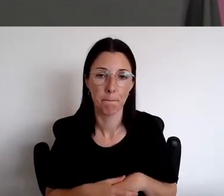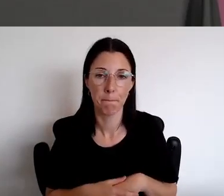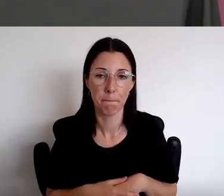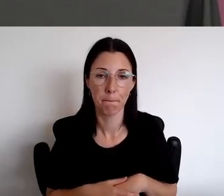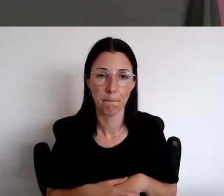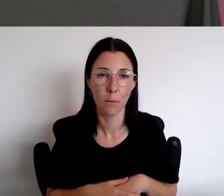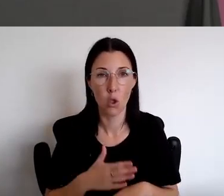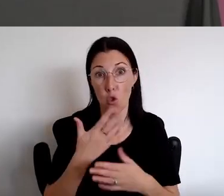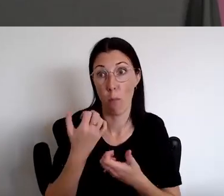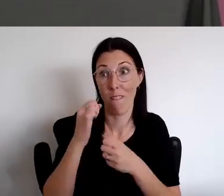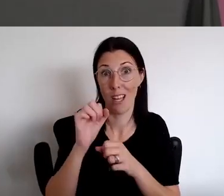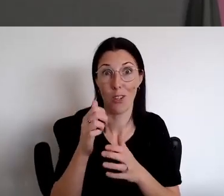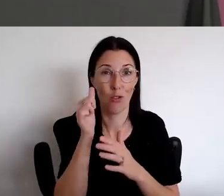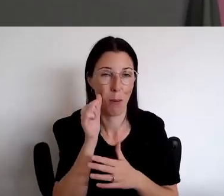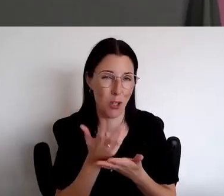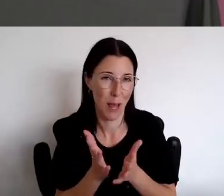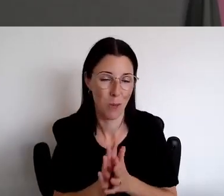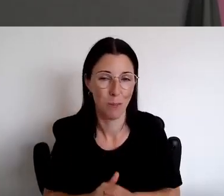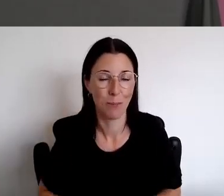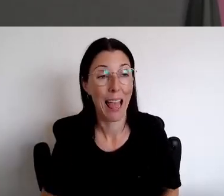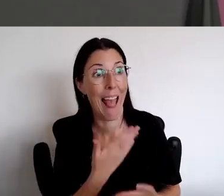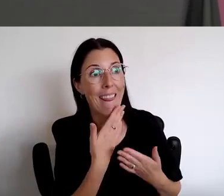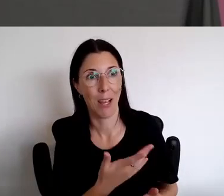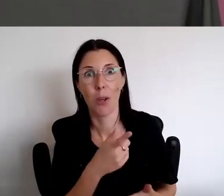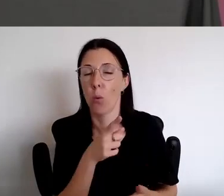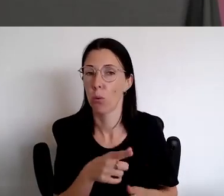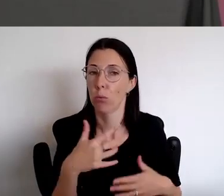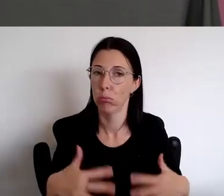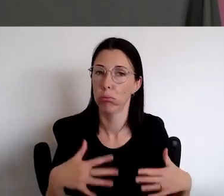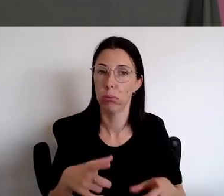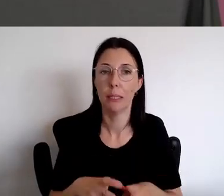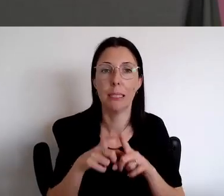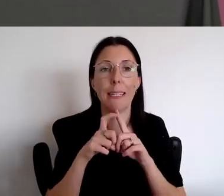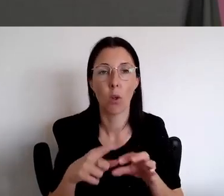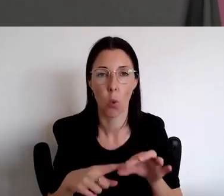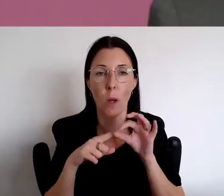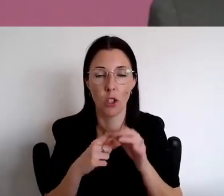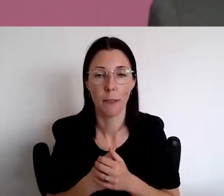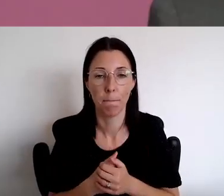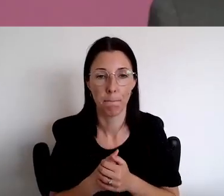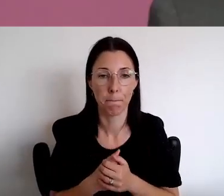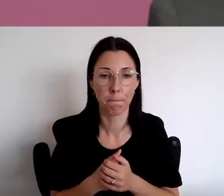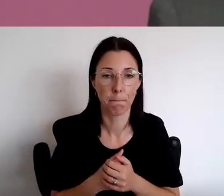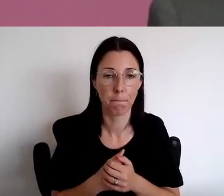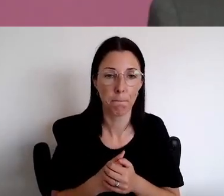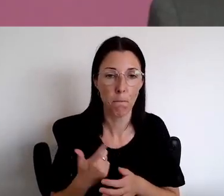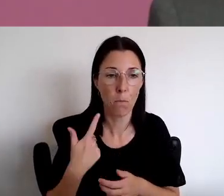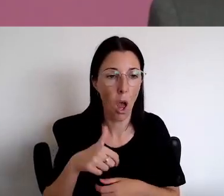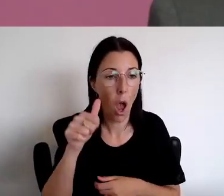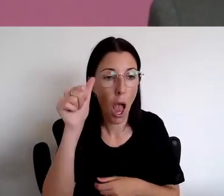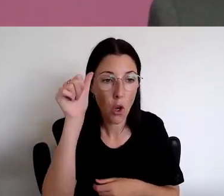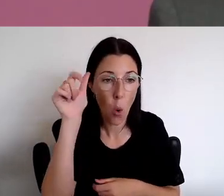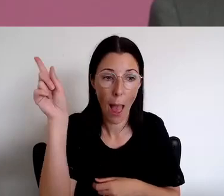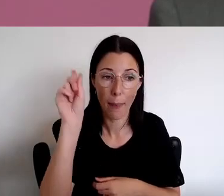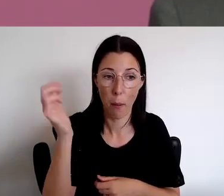welcome. It's a really tough question. And I know that currently our